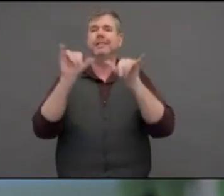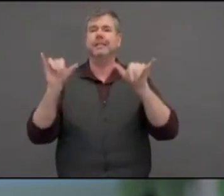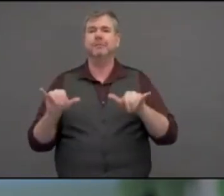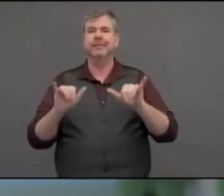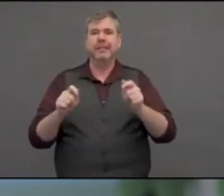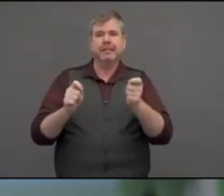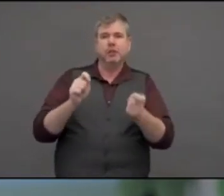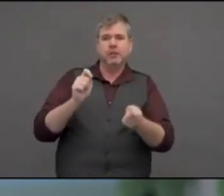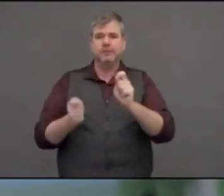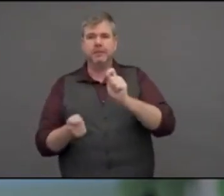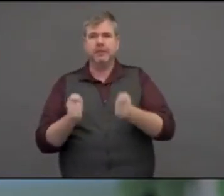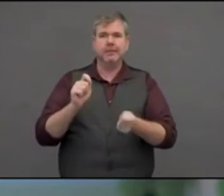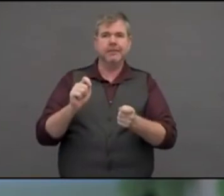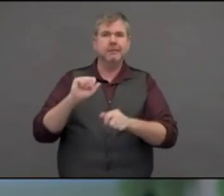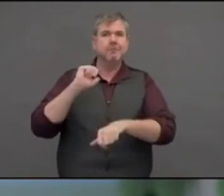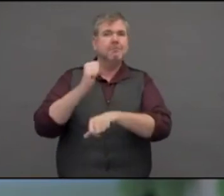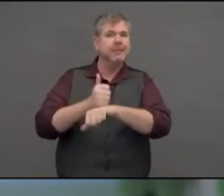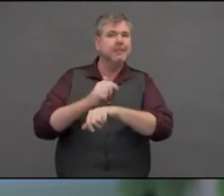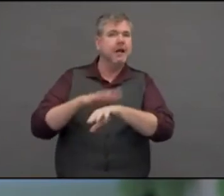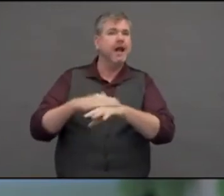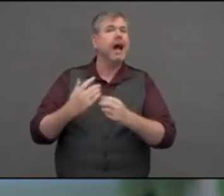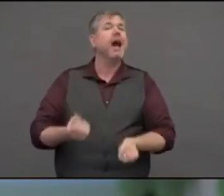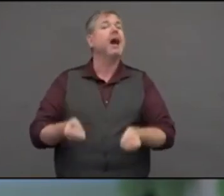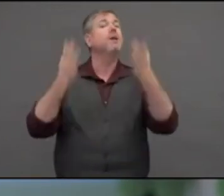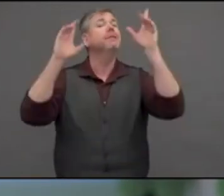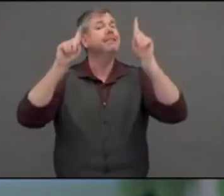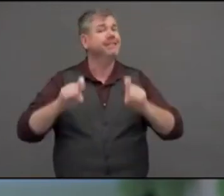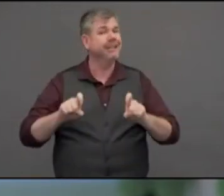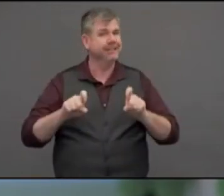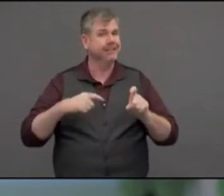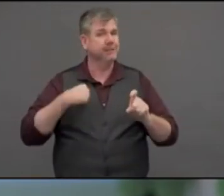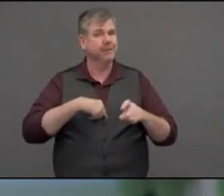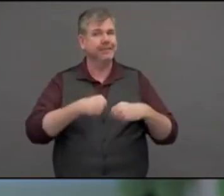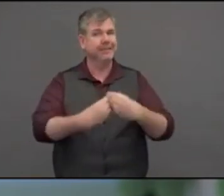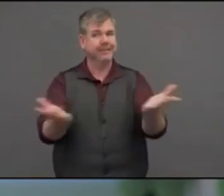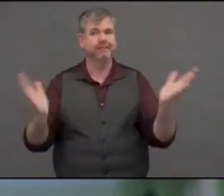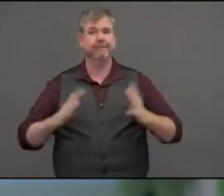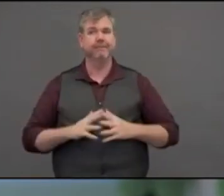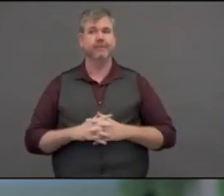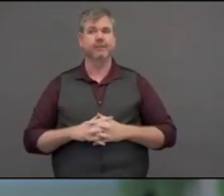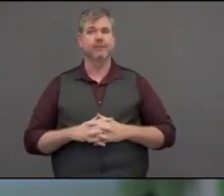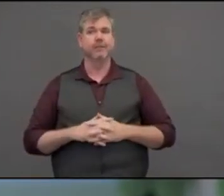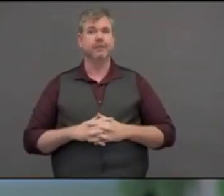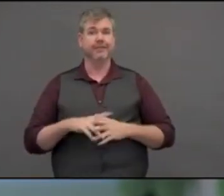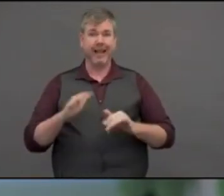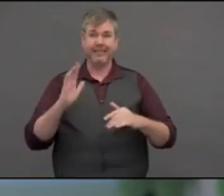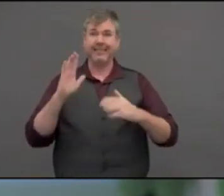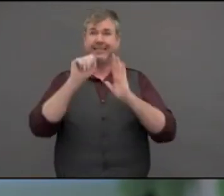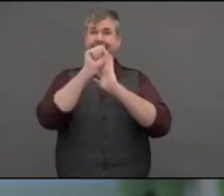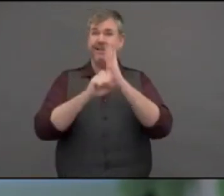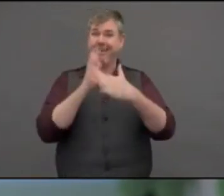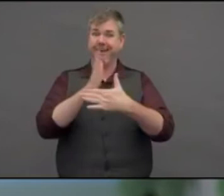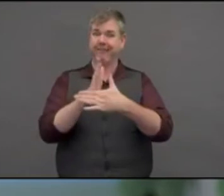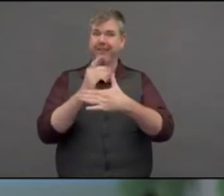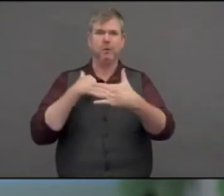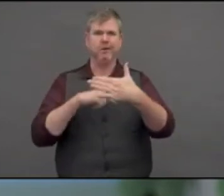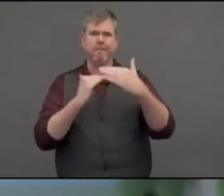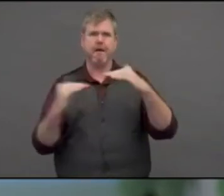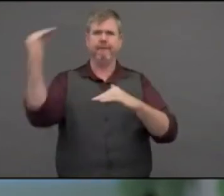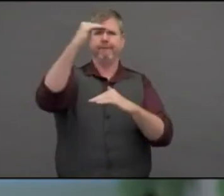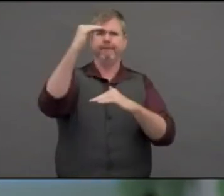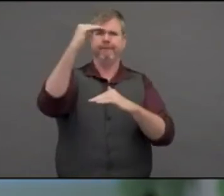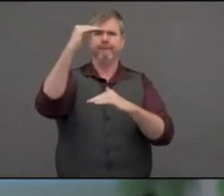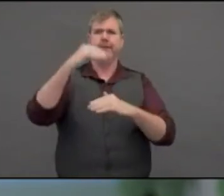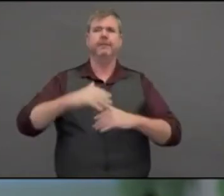testing that's occurring, and because our county is one that tests above the state average, we got credit